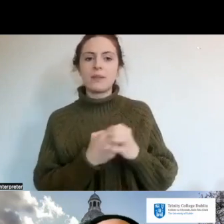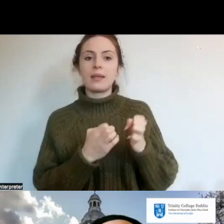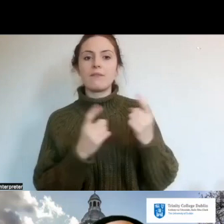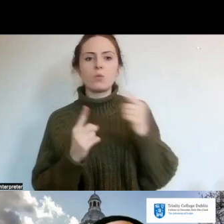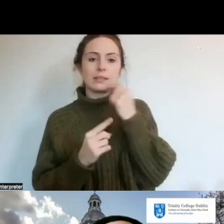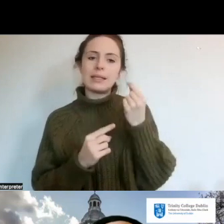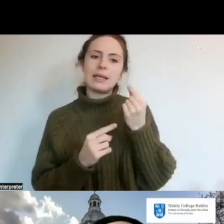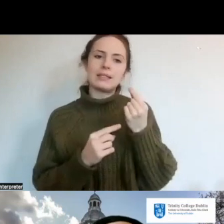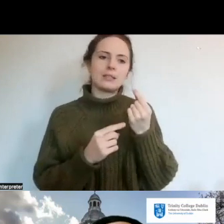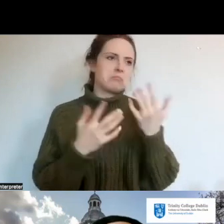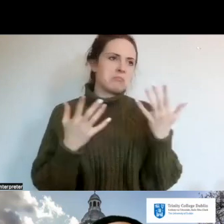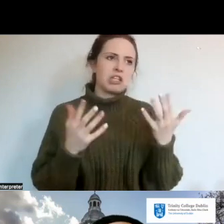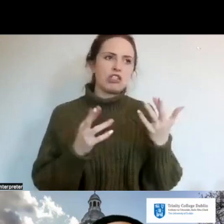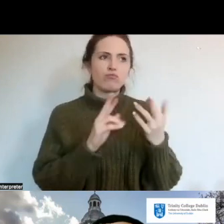or